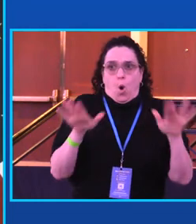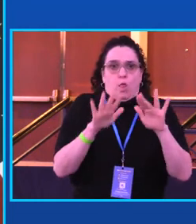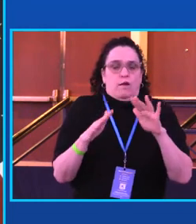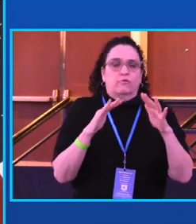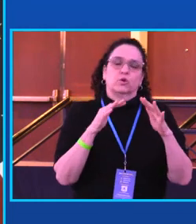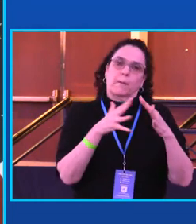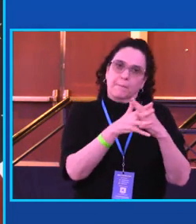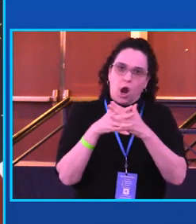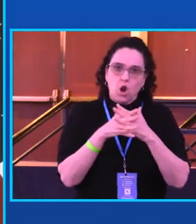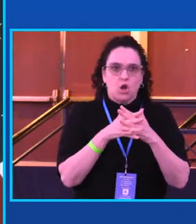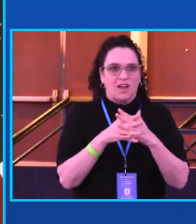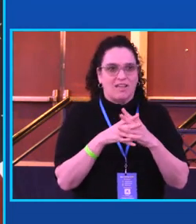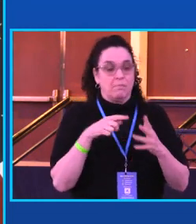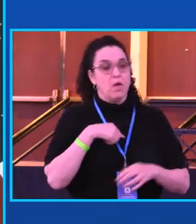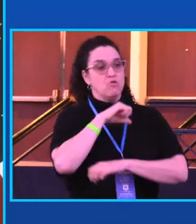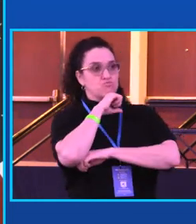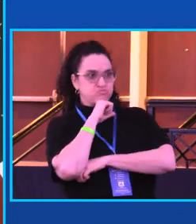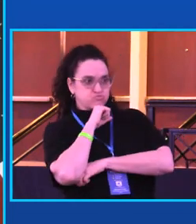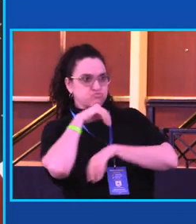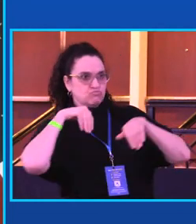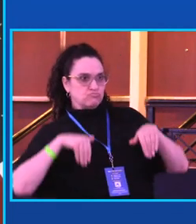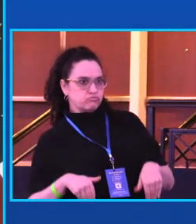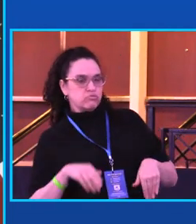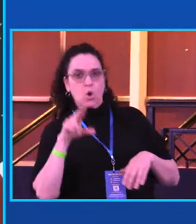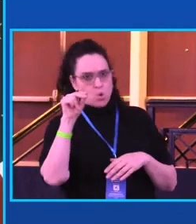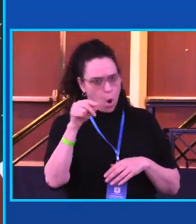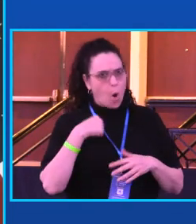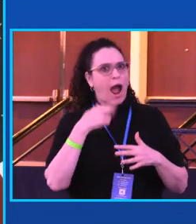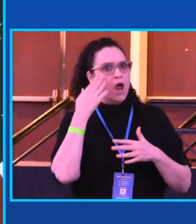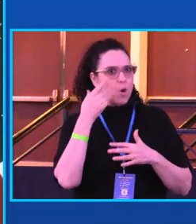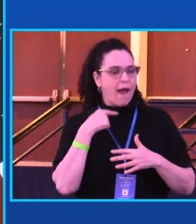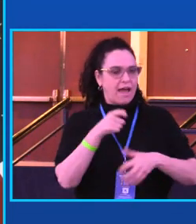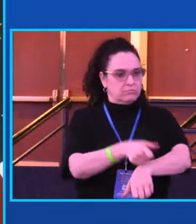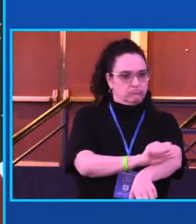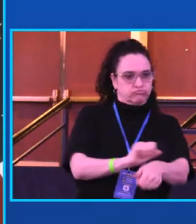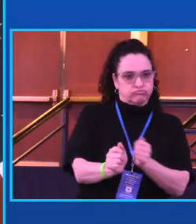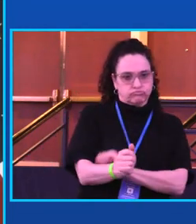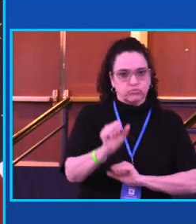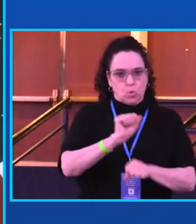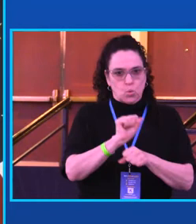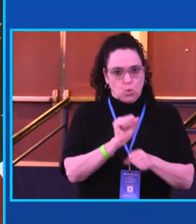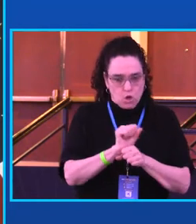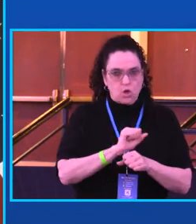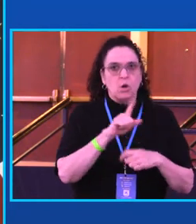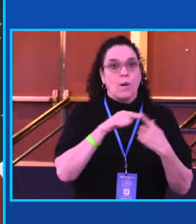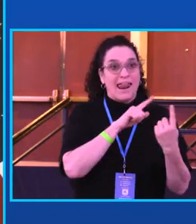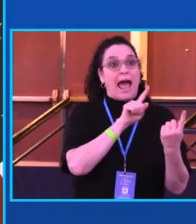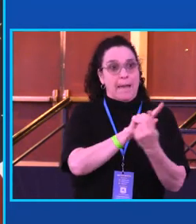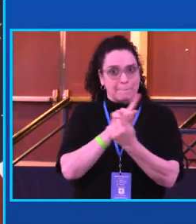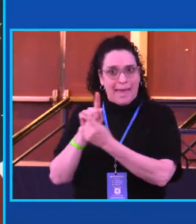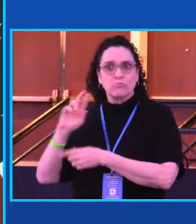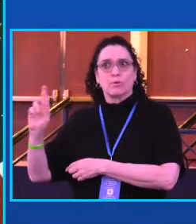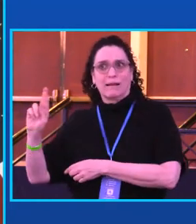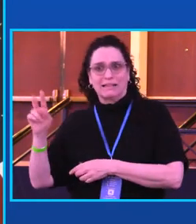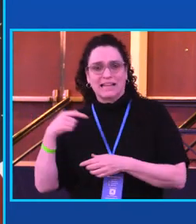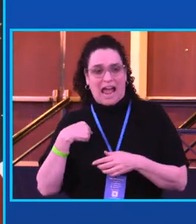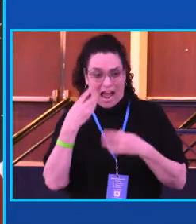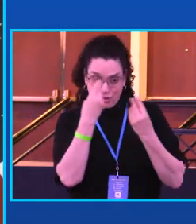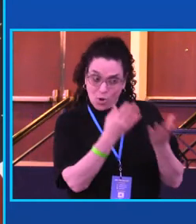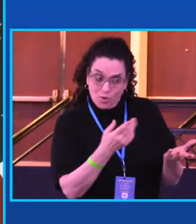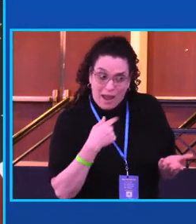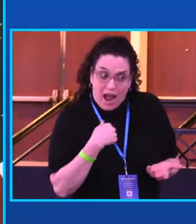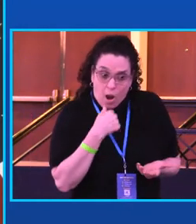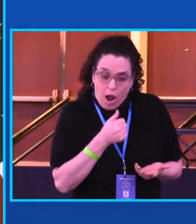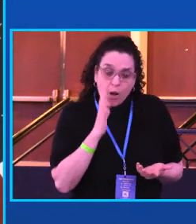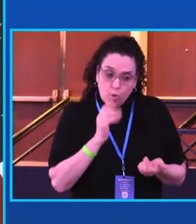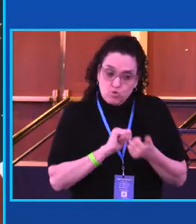the sidelines. I knew that I had to get engaged. When I learned that my Republican state representative was going to run without a challenger, I put my